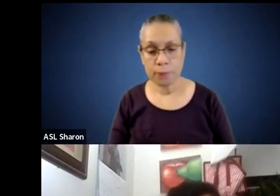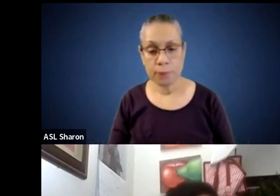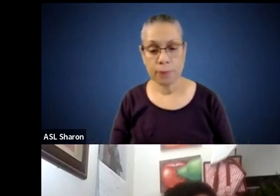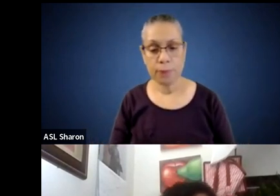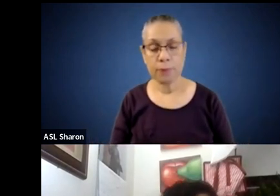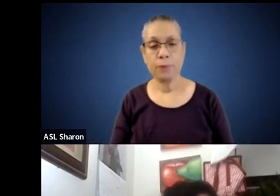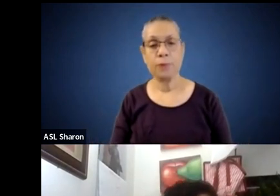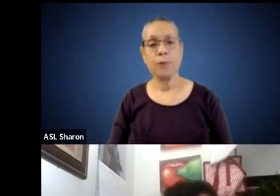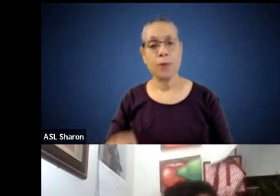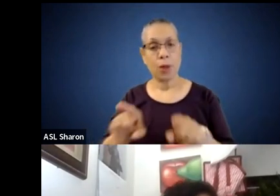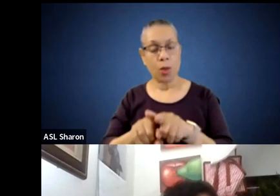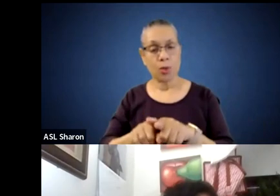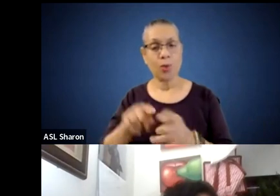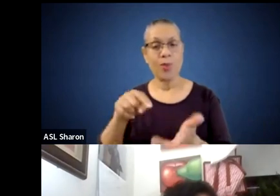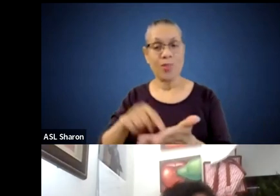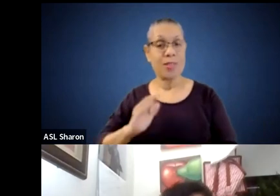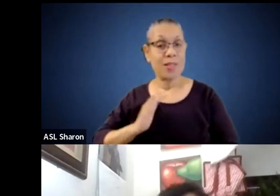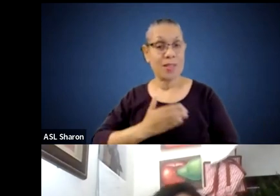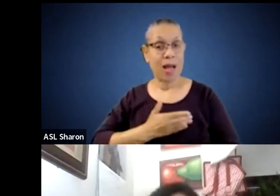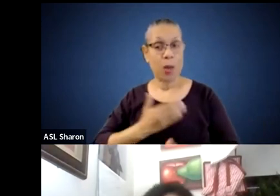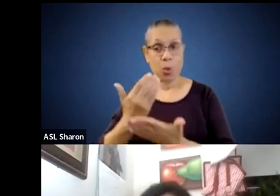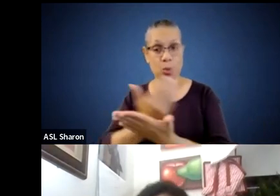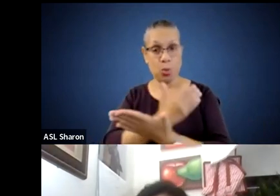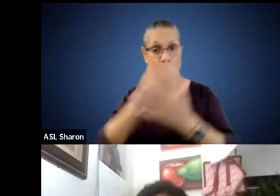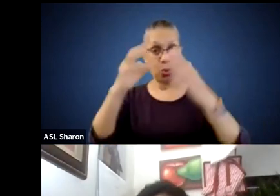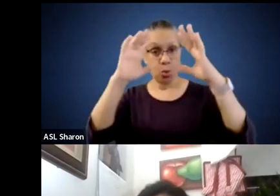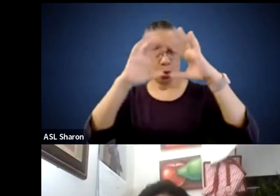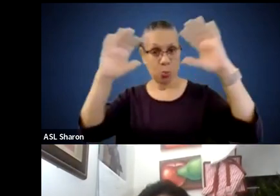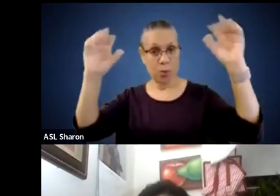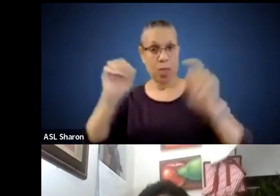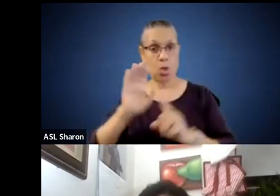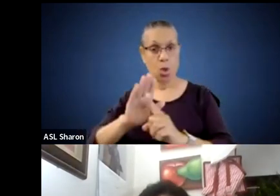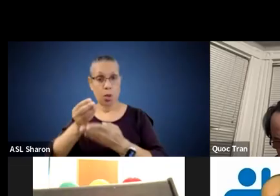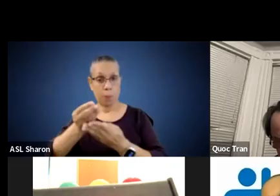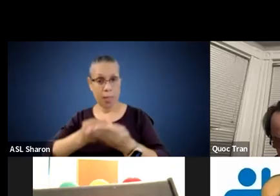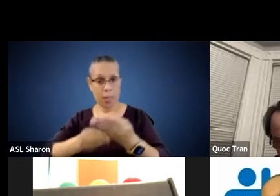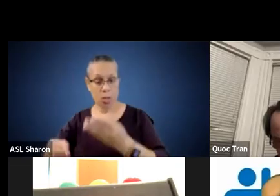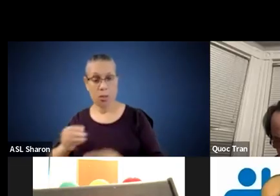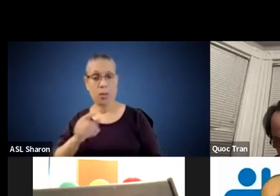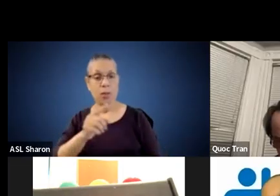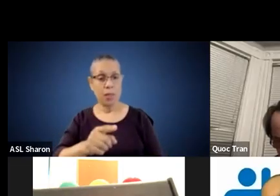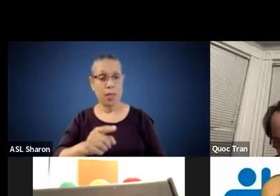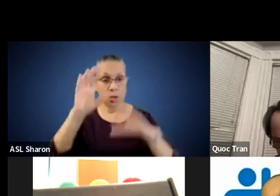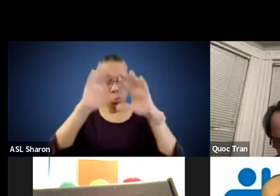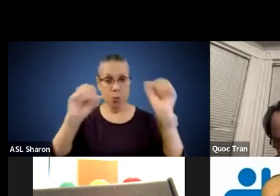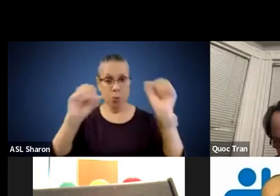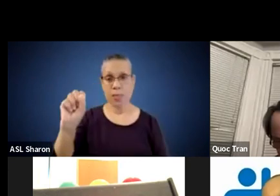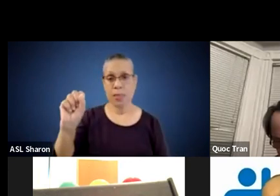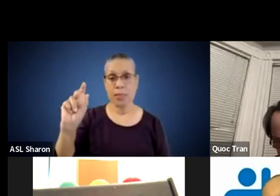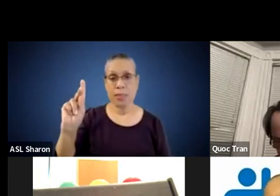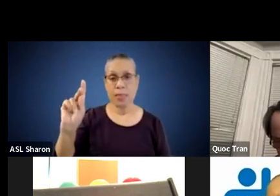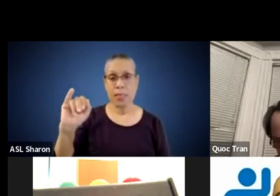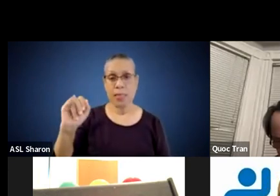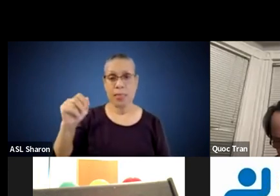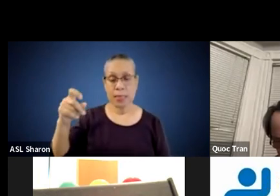superintendent's first budget and she has promised us that this is a transition budget